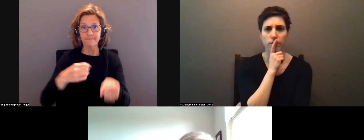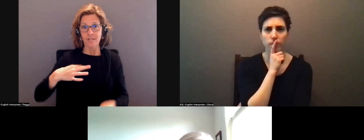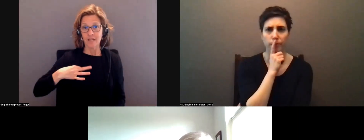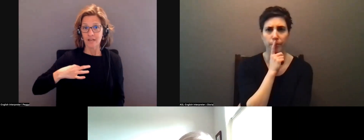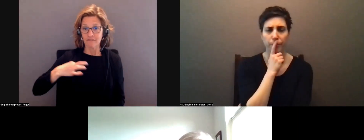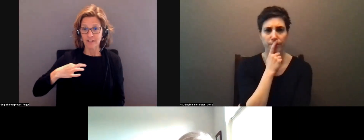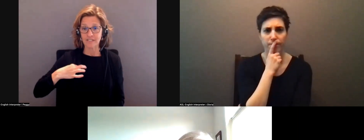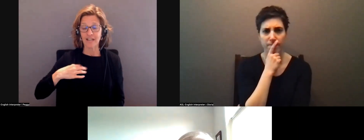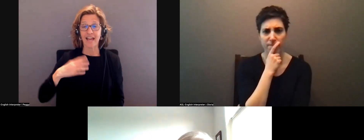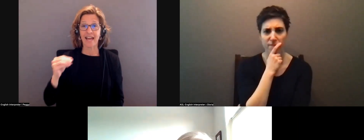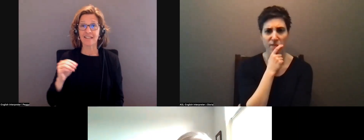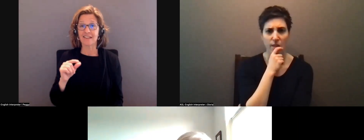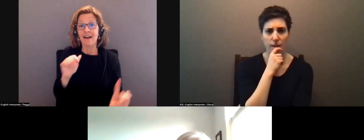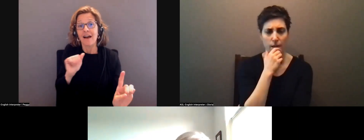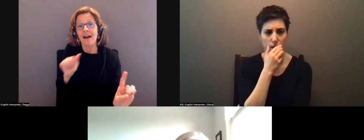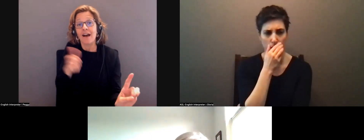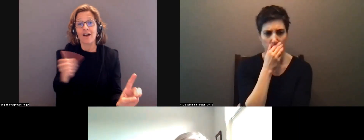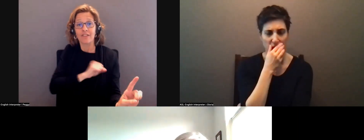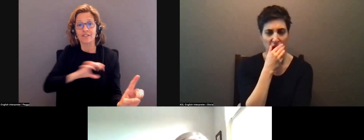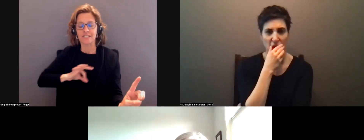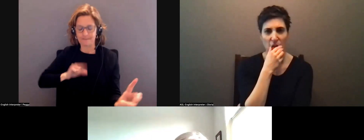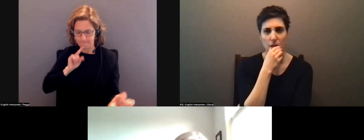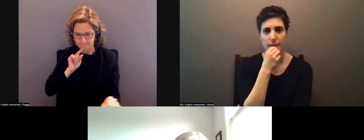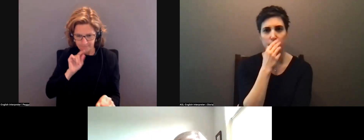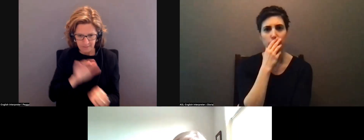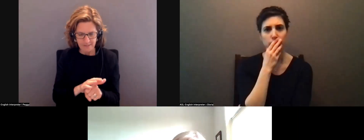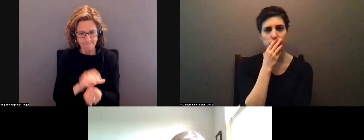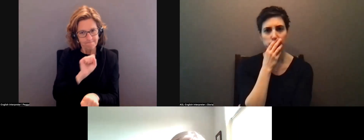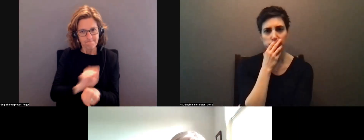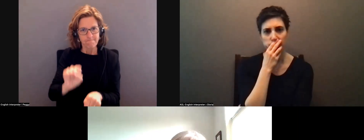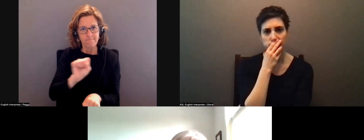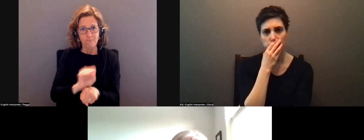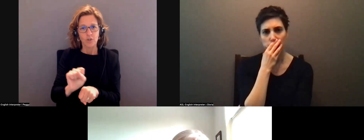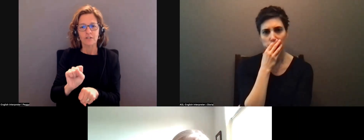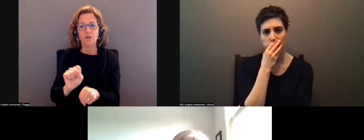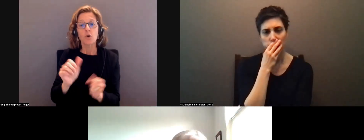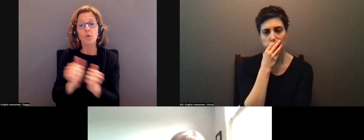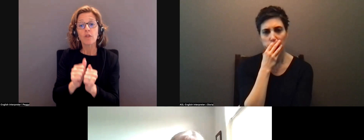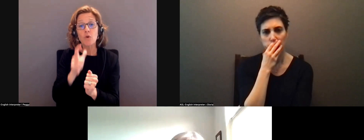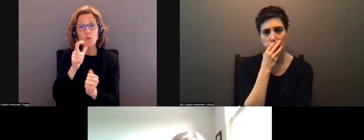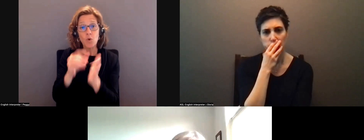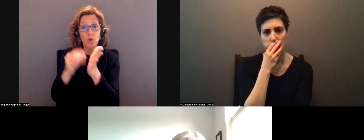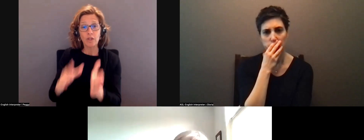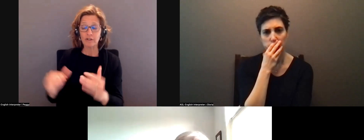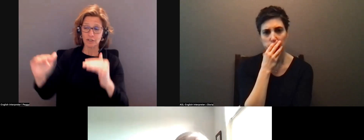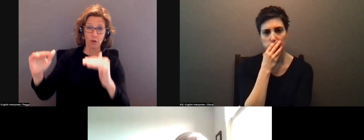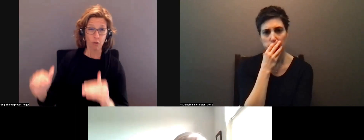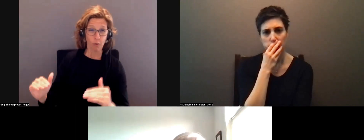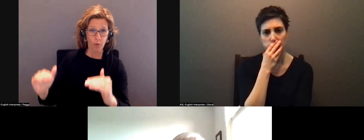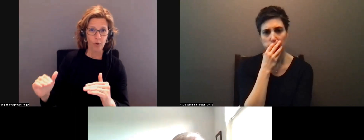very committed staff that worked with some of our very low-level learners by phone,